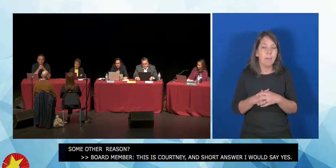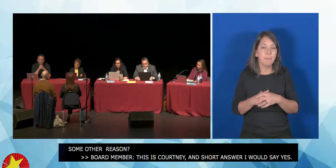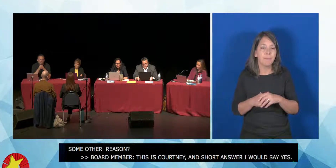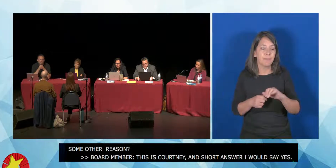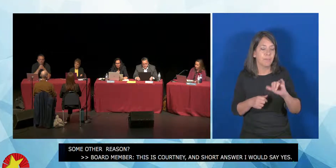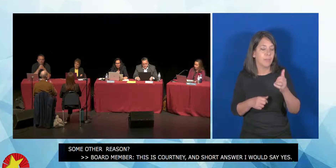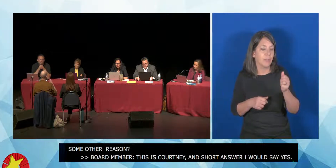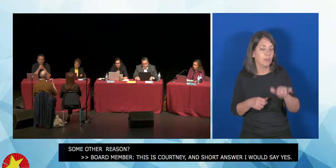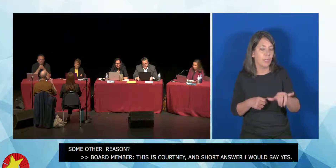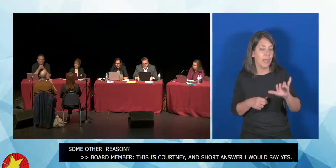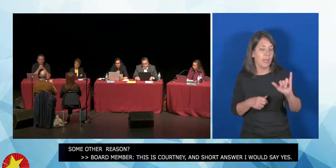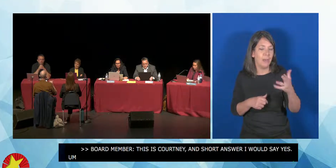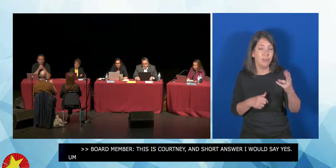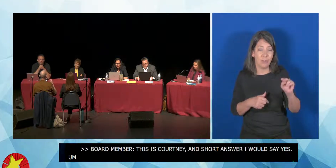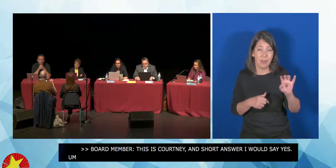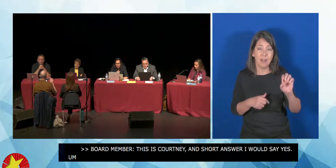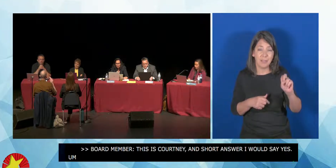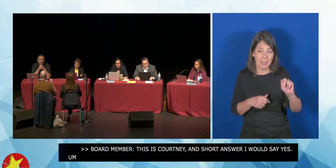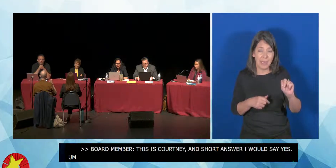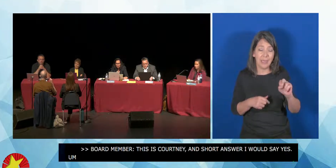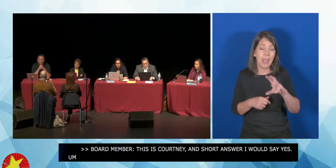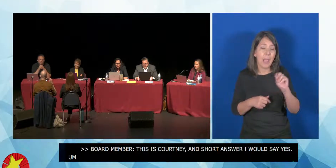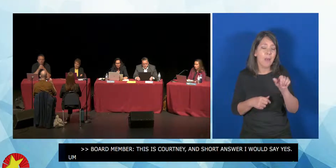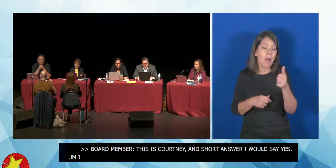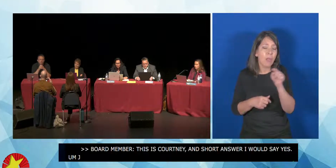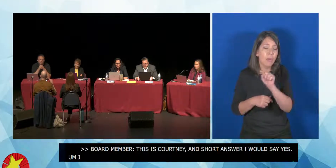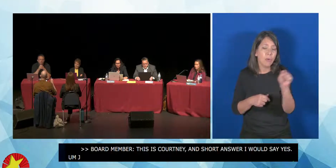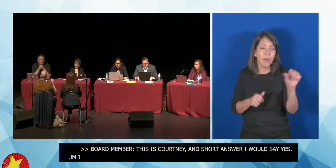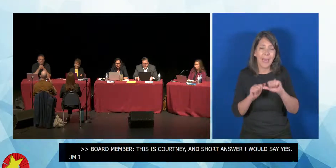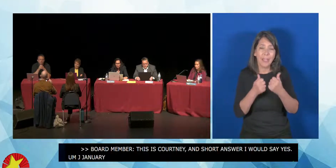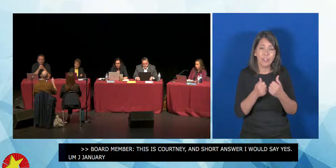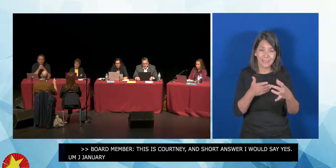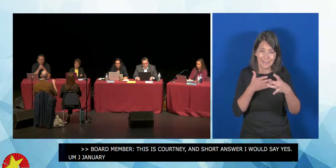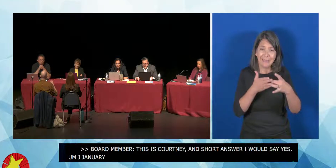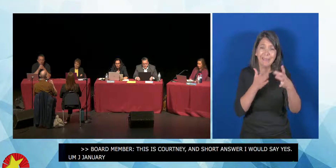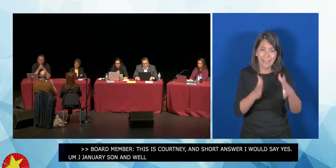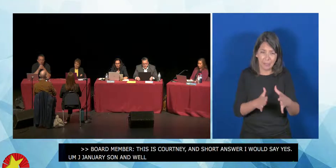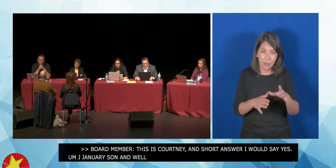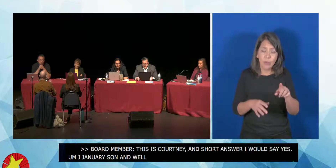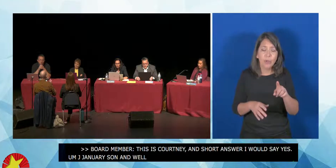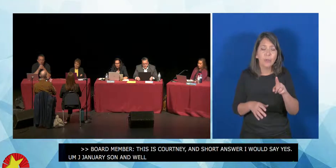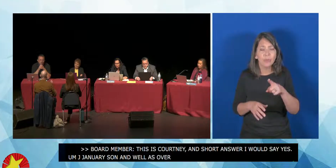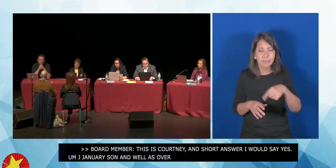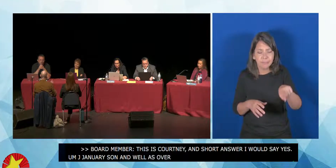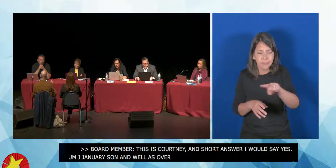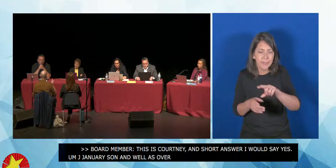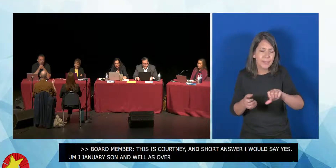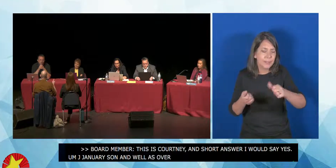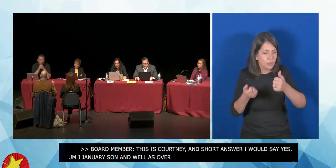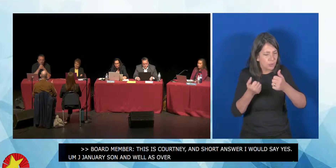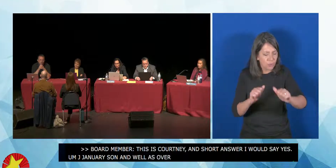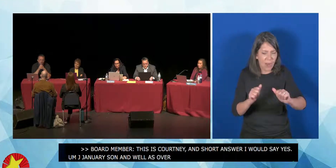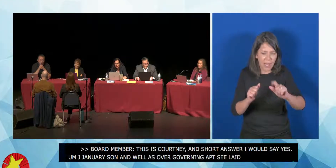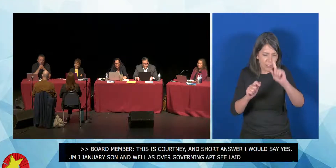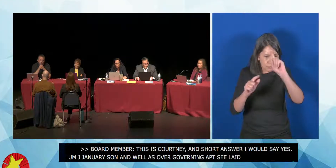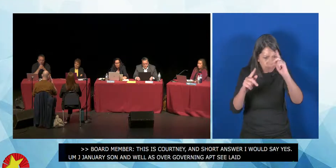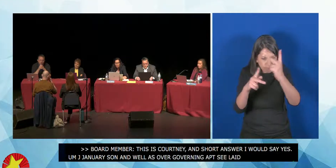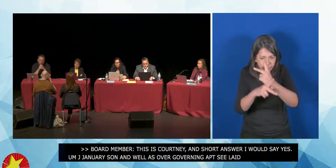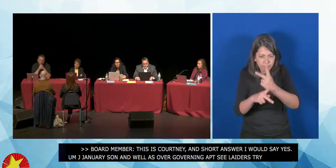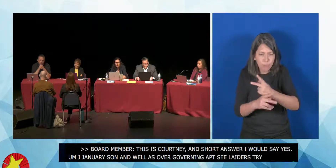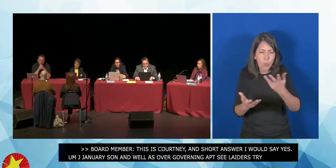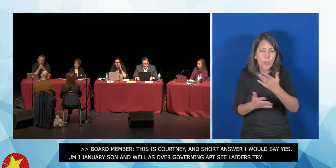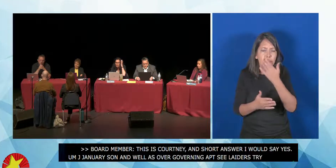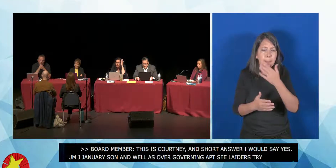Jay Johnson, as well as other agency leaders, have tried to figure out the best approach